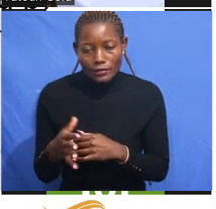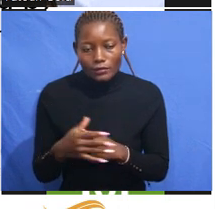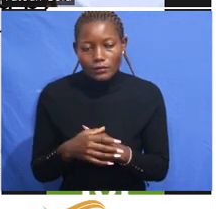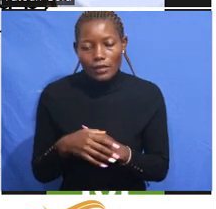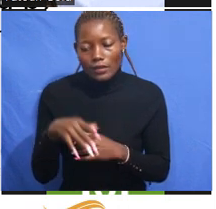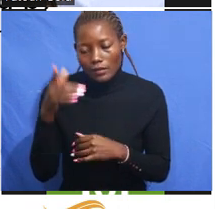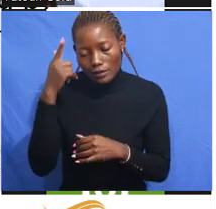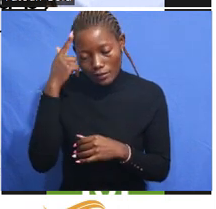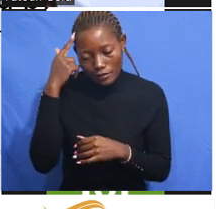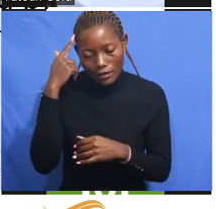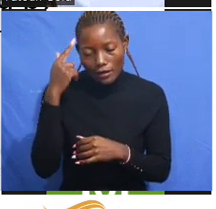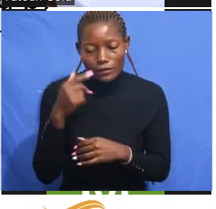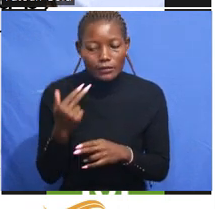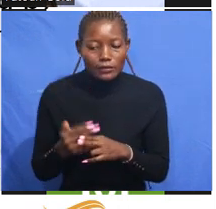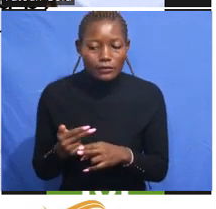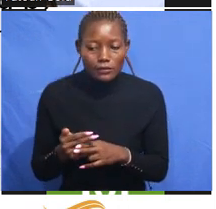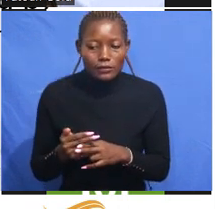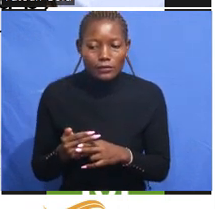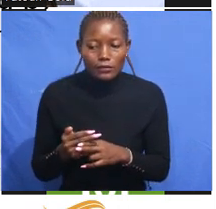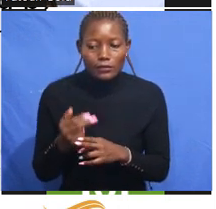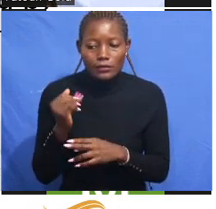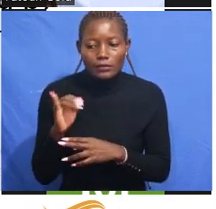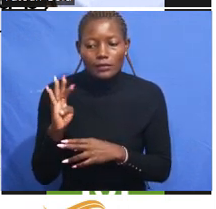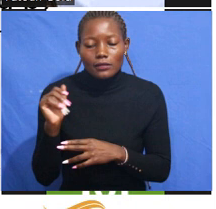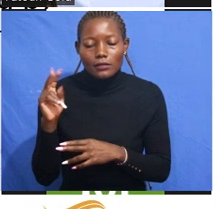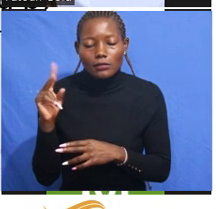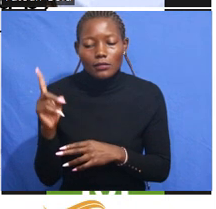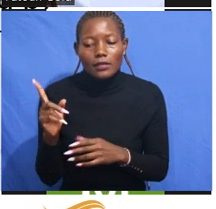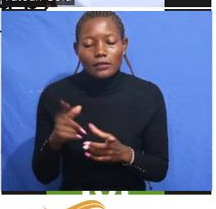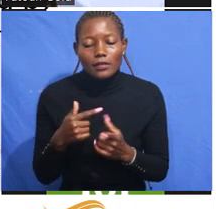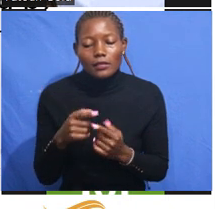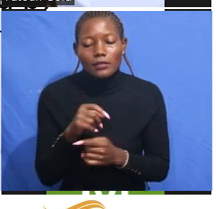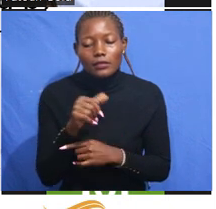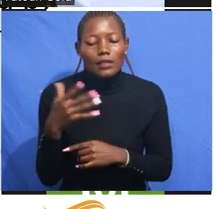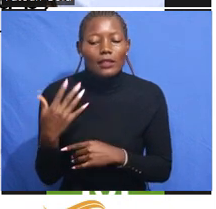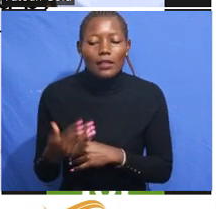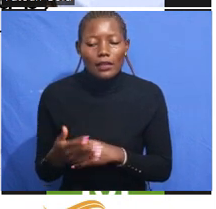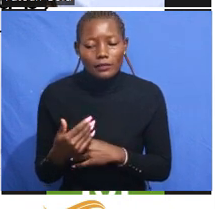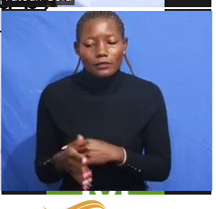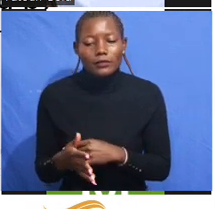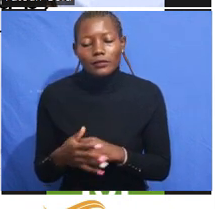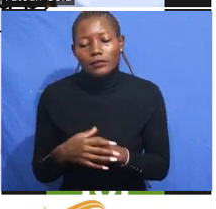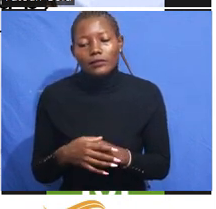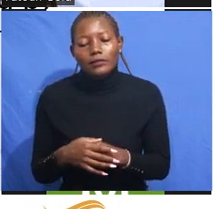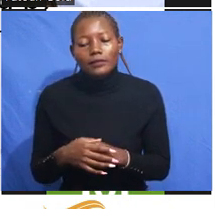dark band is normally called the I band. Then that lighter one,